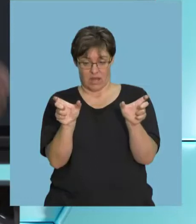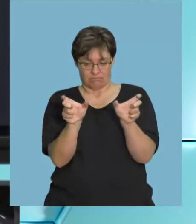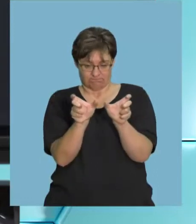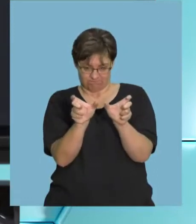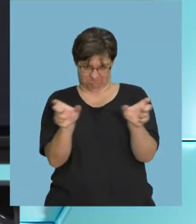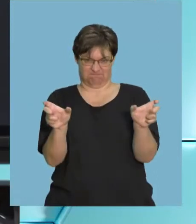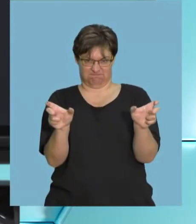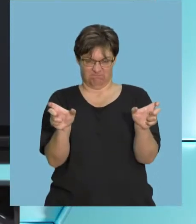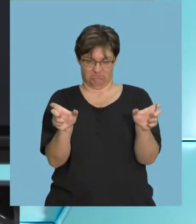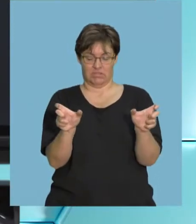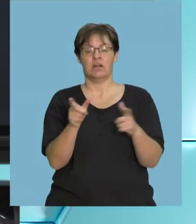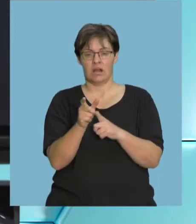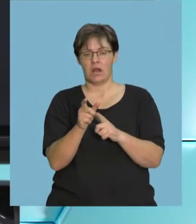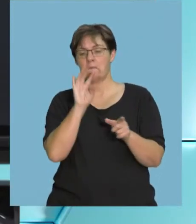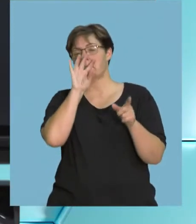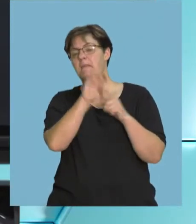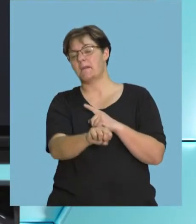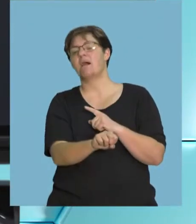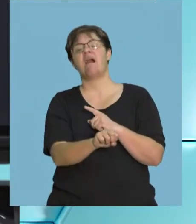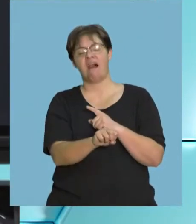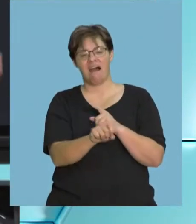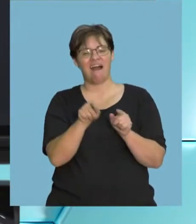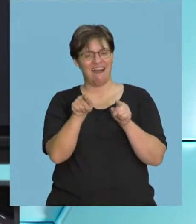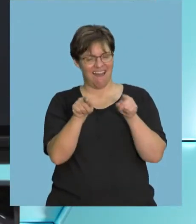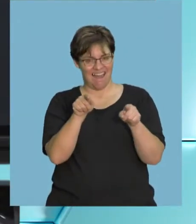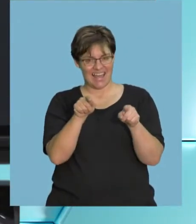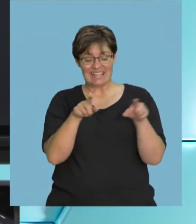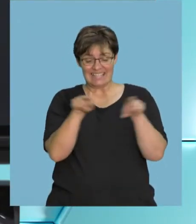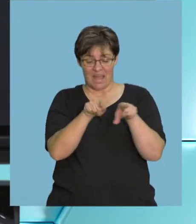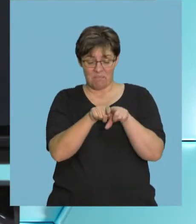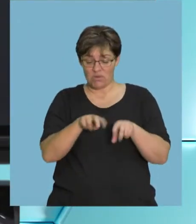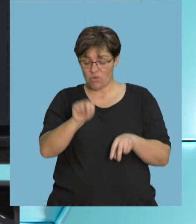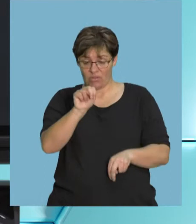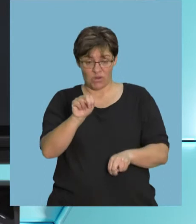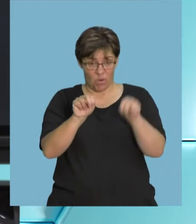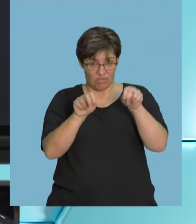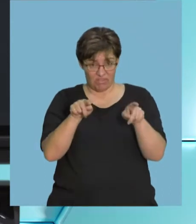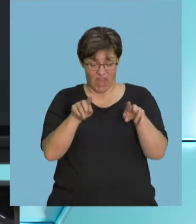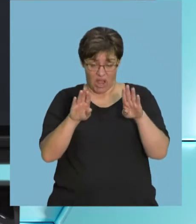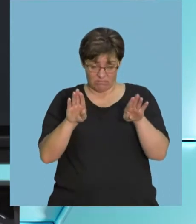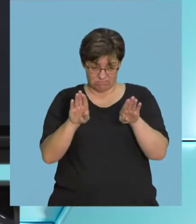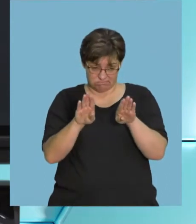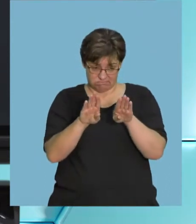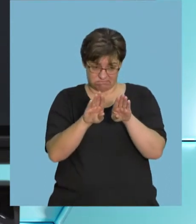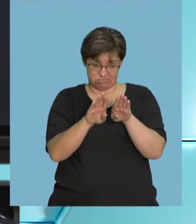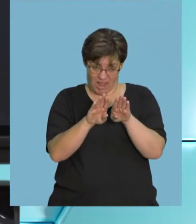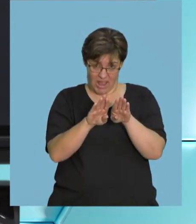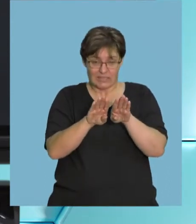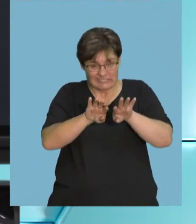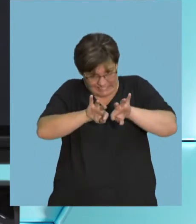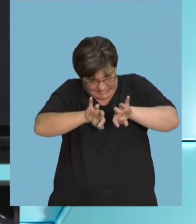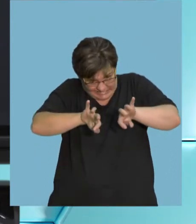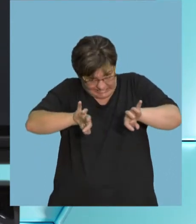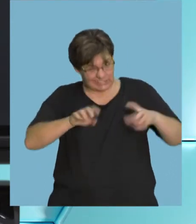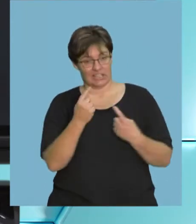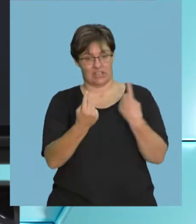each other away, and we arrived at a conclusion that any like poles that are brought closer to each other, they tend to